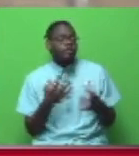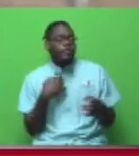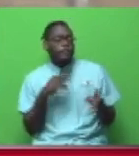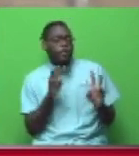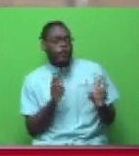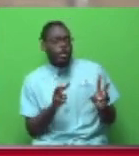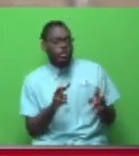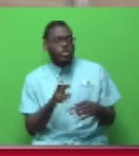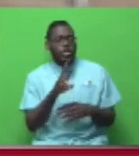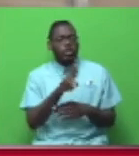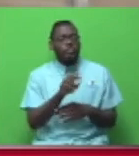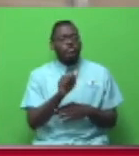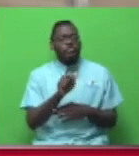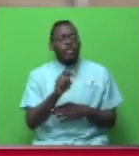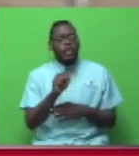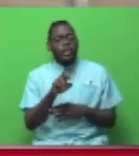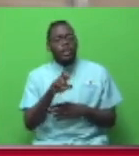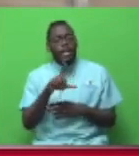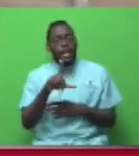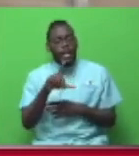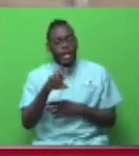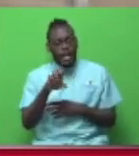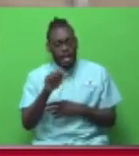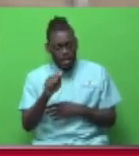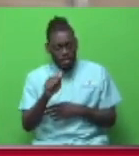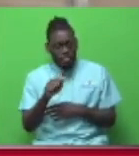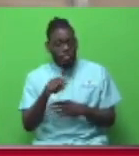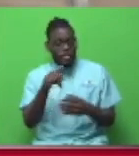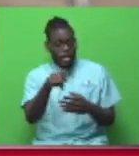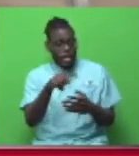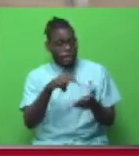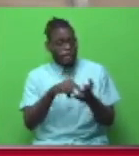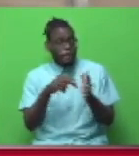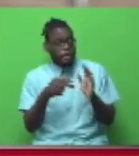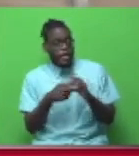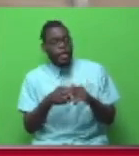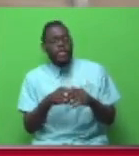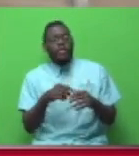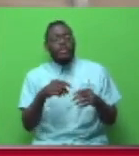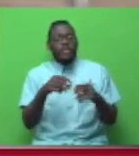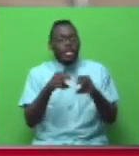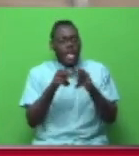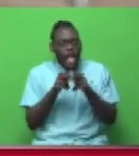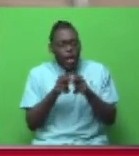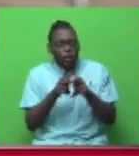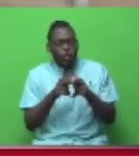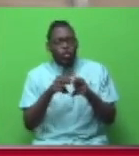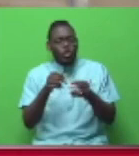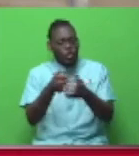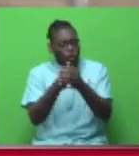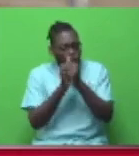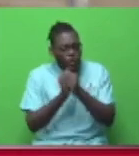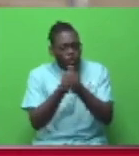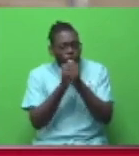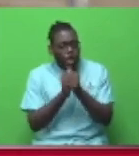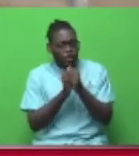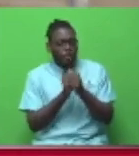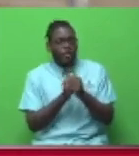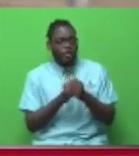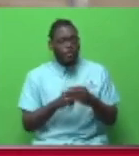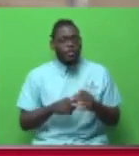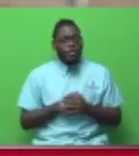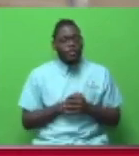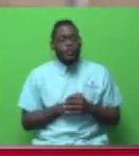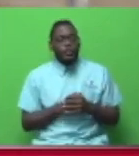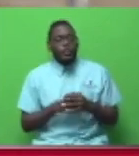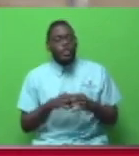And in addressing the Ram Leela, she spoke about the burning of Ravan, and she also spoke about